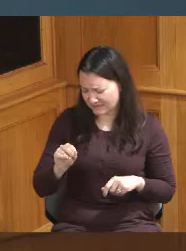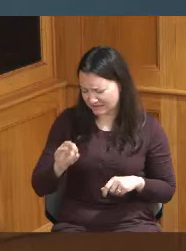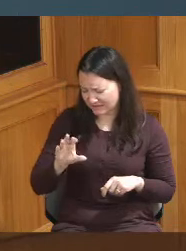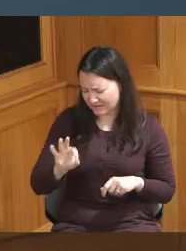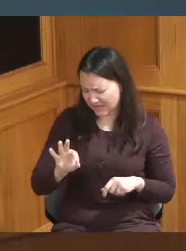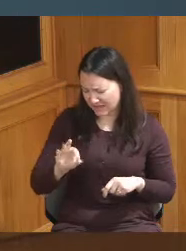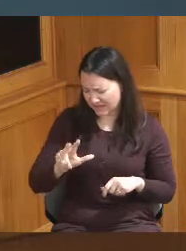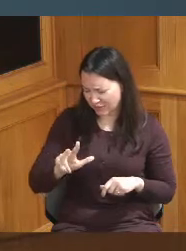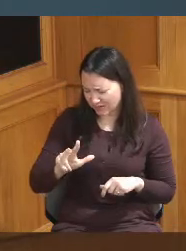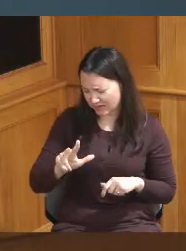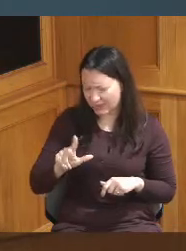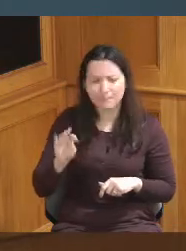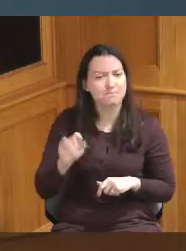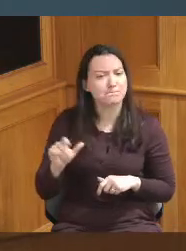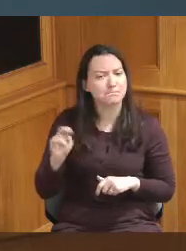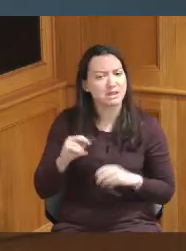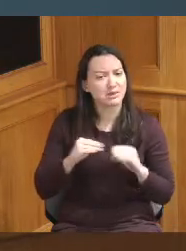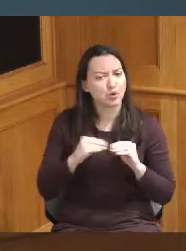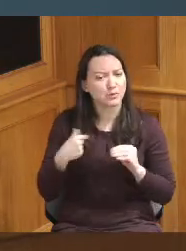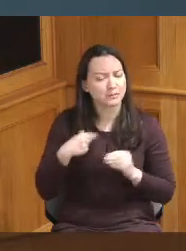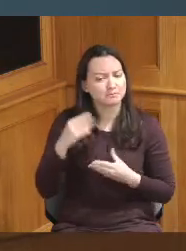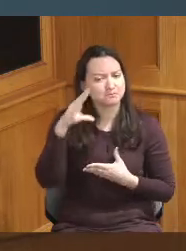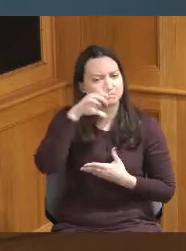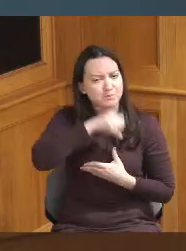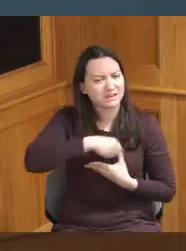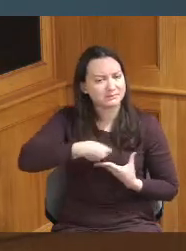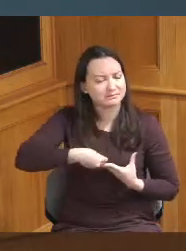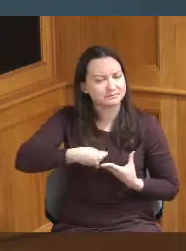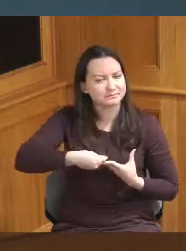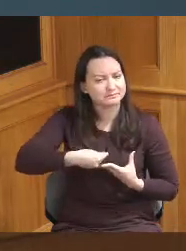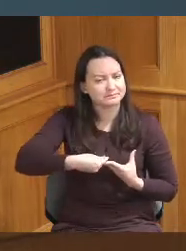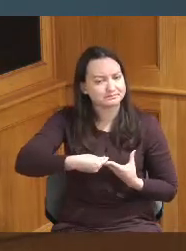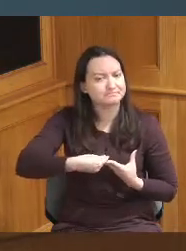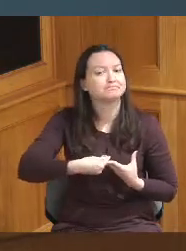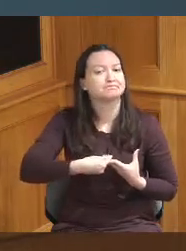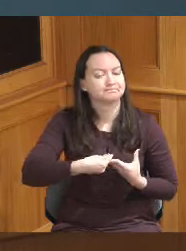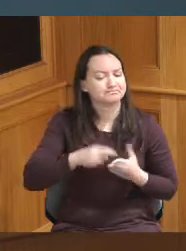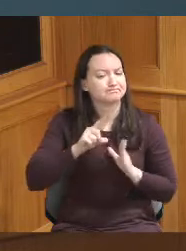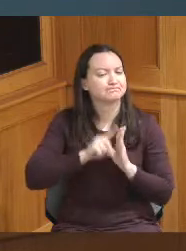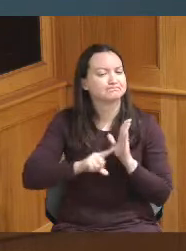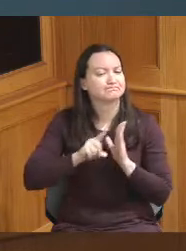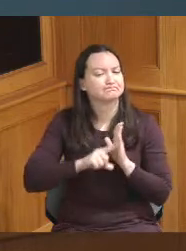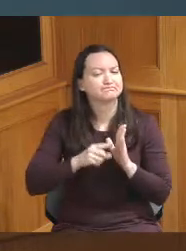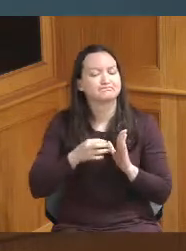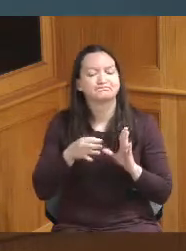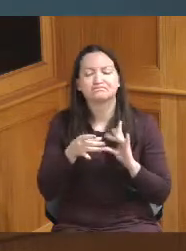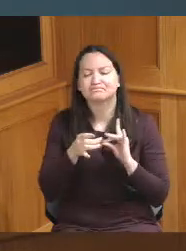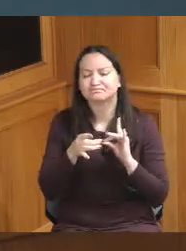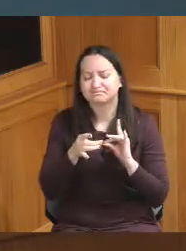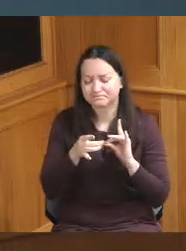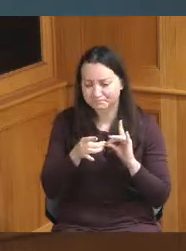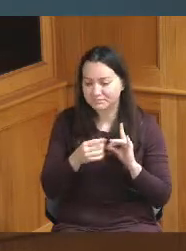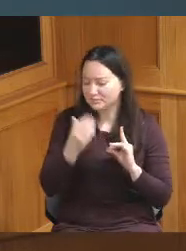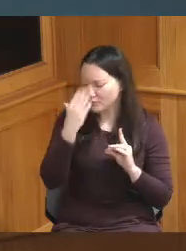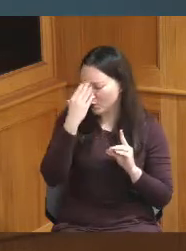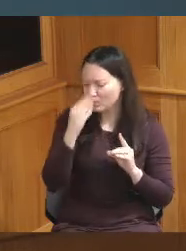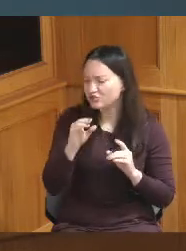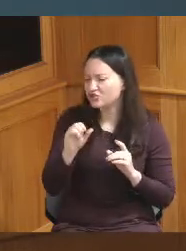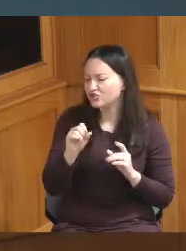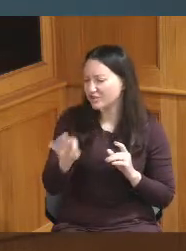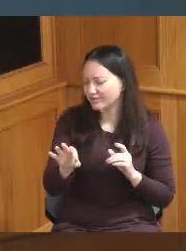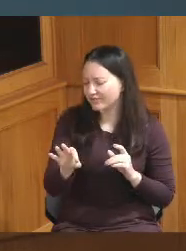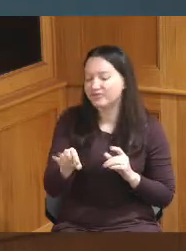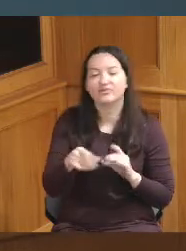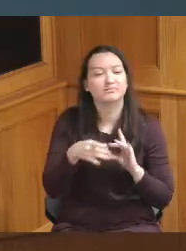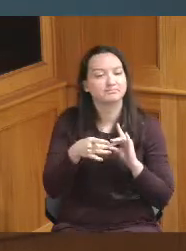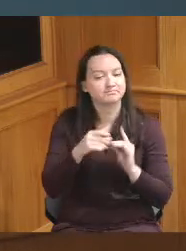93 million or more we're missing out on. So they're looking into that. I wanted them on a little earlier, but I know Mr. Ludo